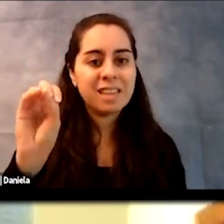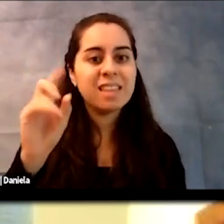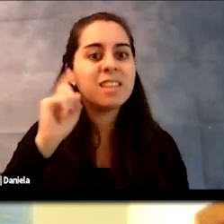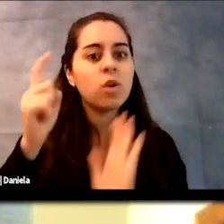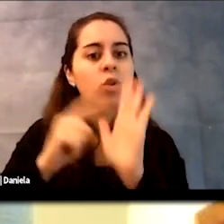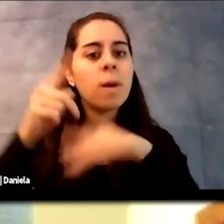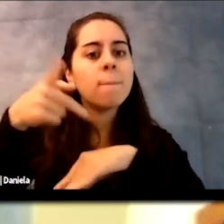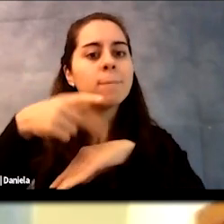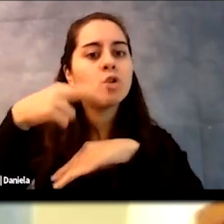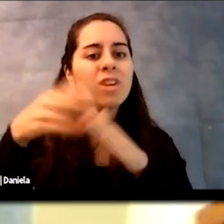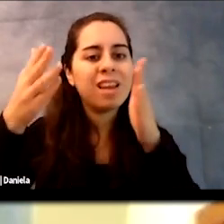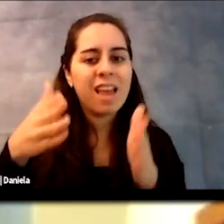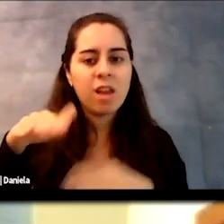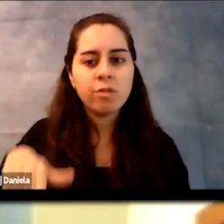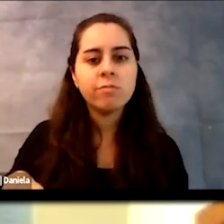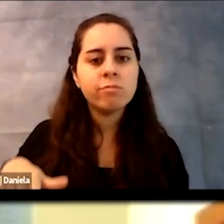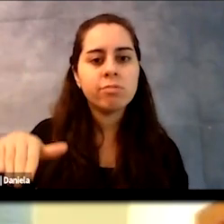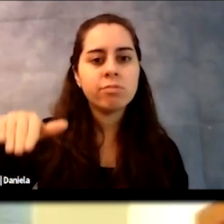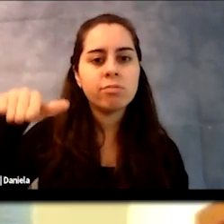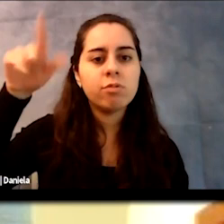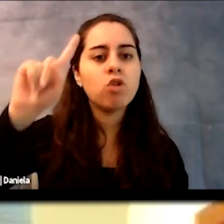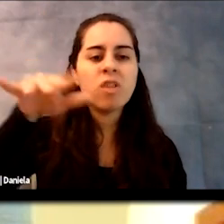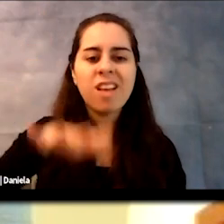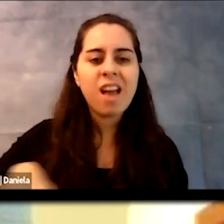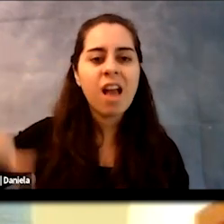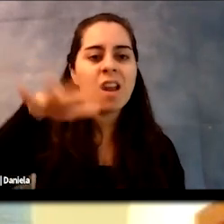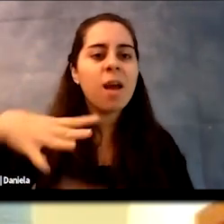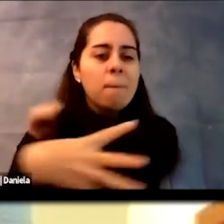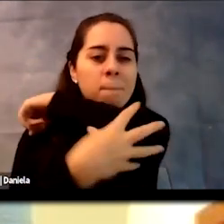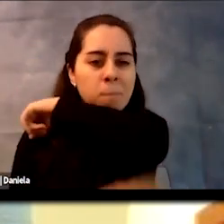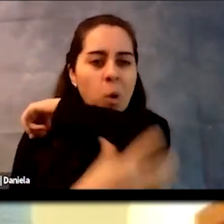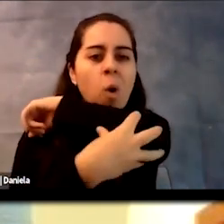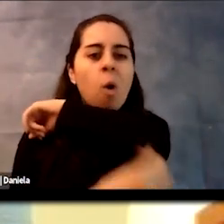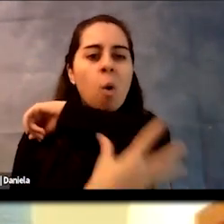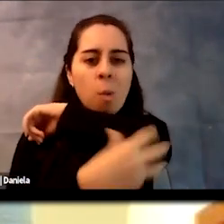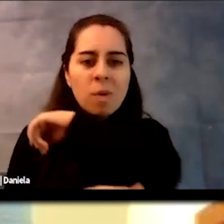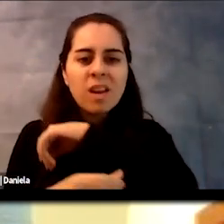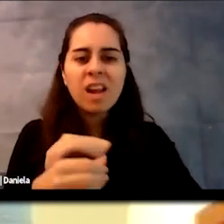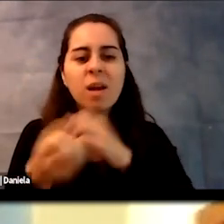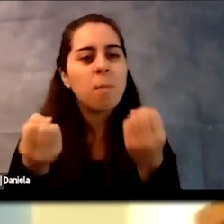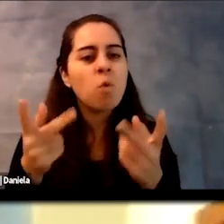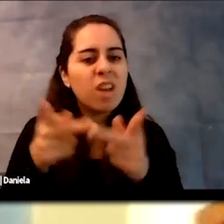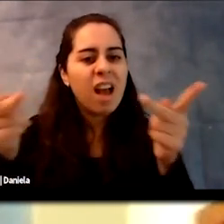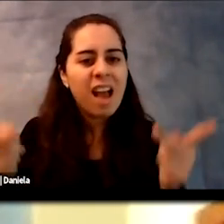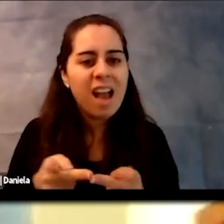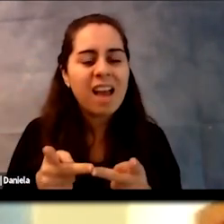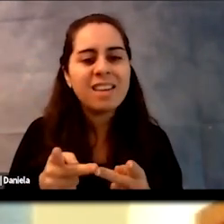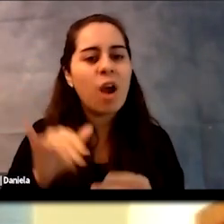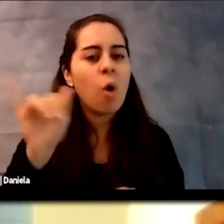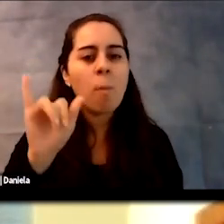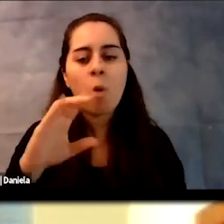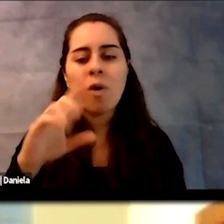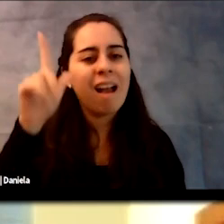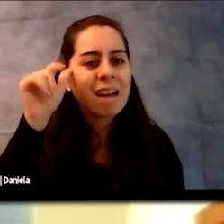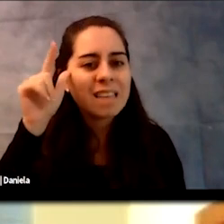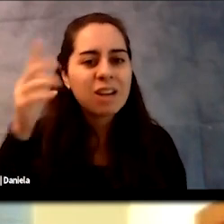tenement housing projects and poor neighborhoods where their parents settled after leaving Puerto Rico in the late 40s and